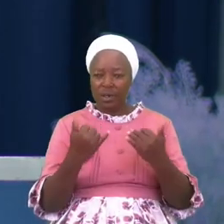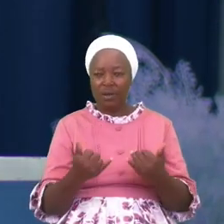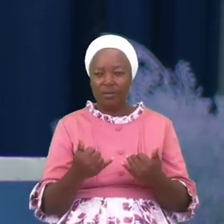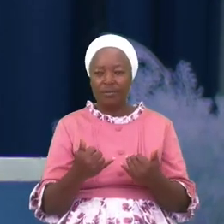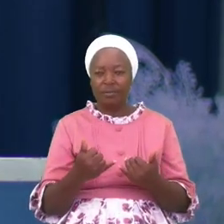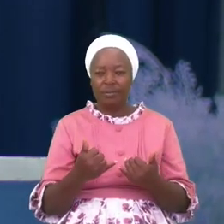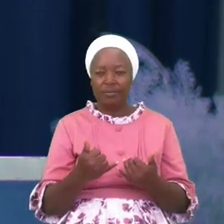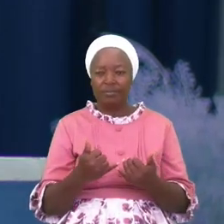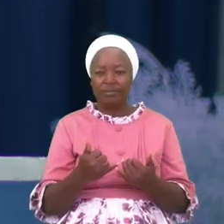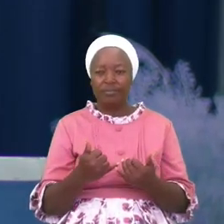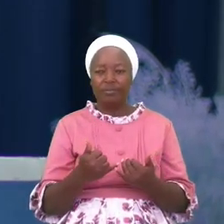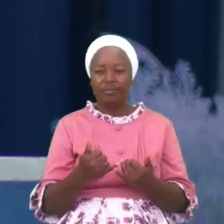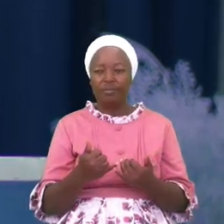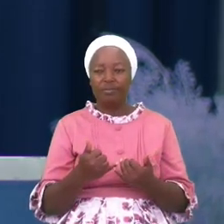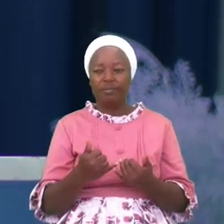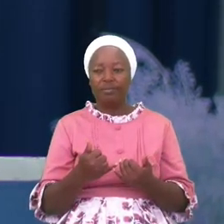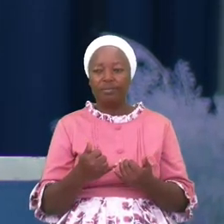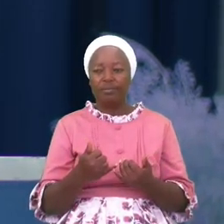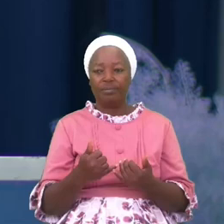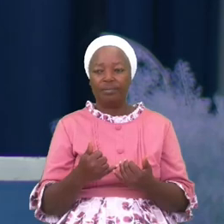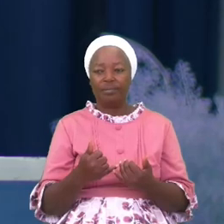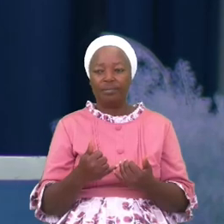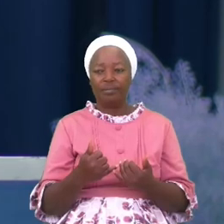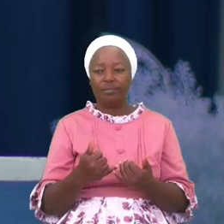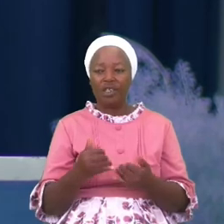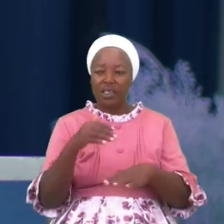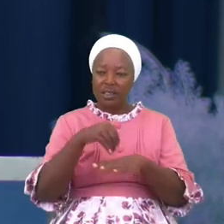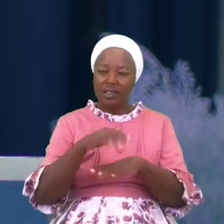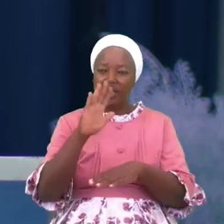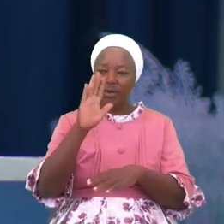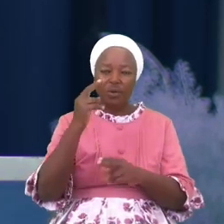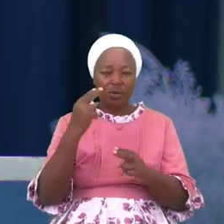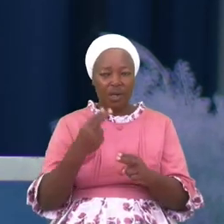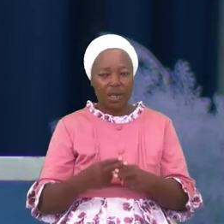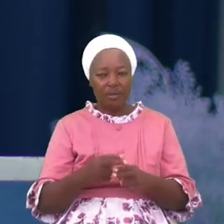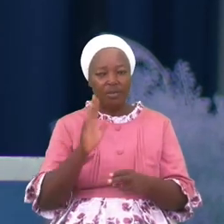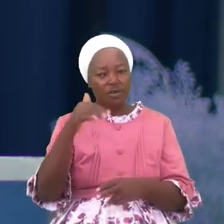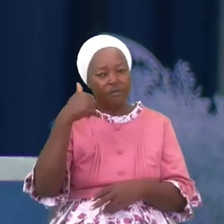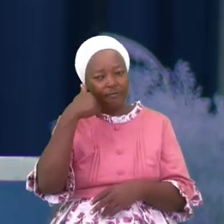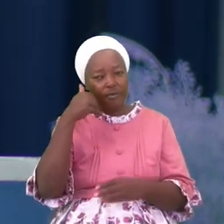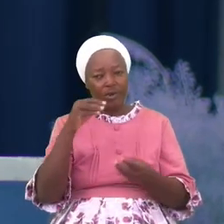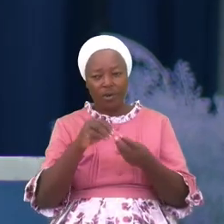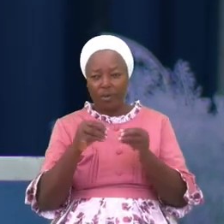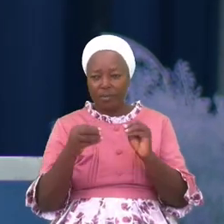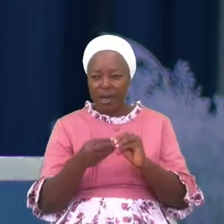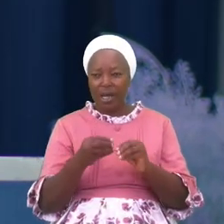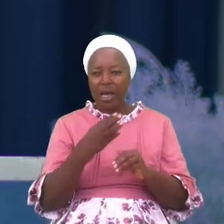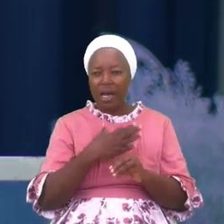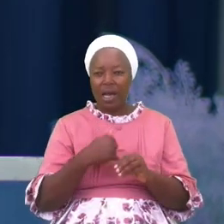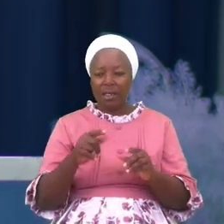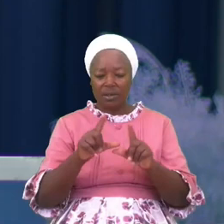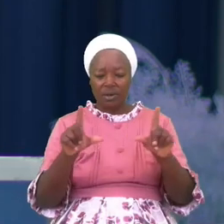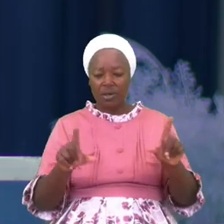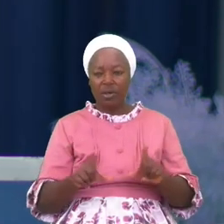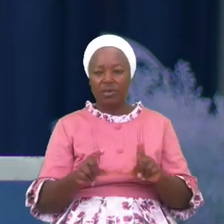Send your name, your phone number, and your location address via SMS